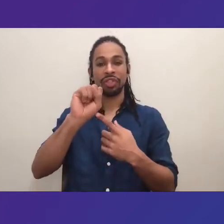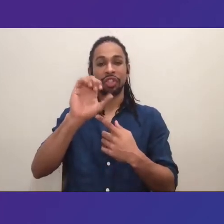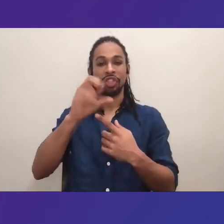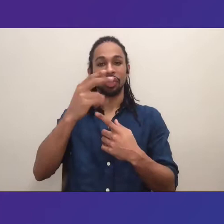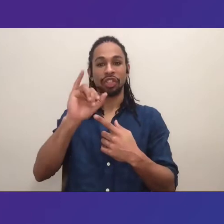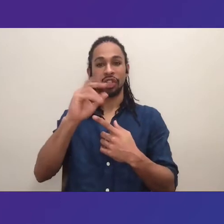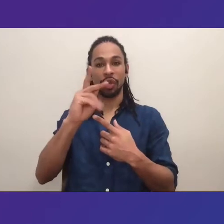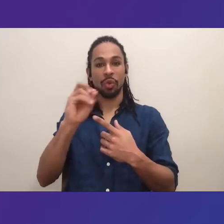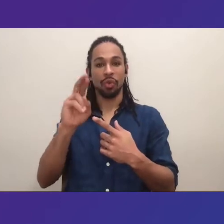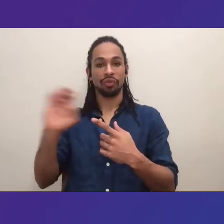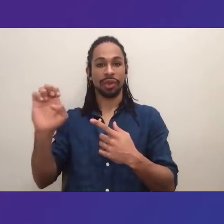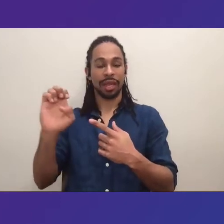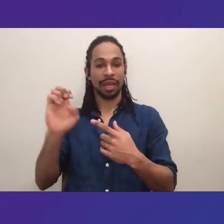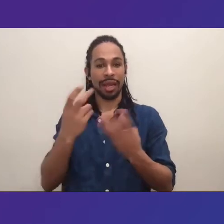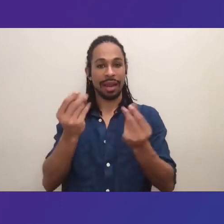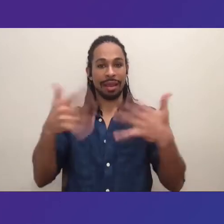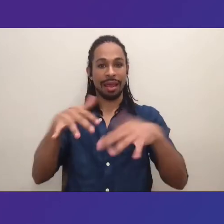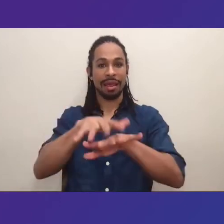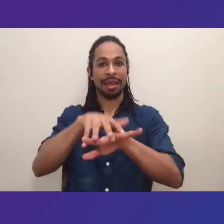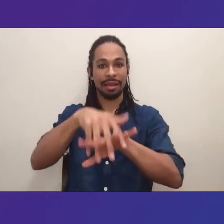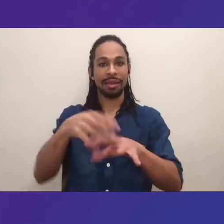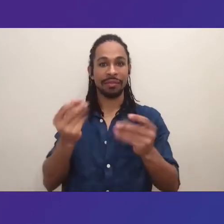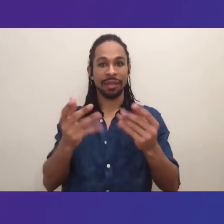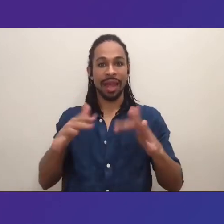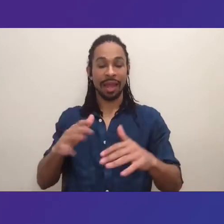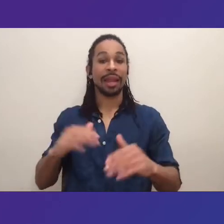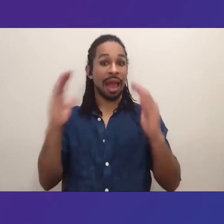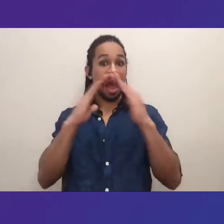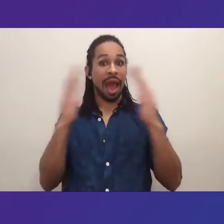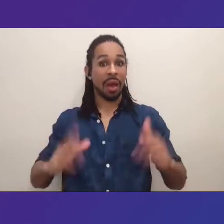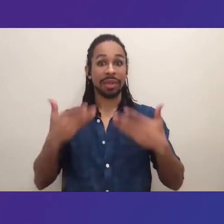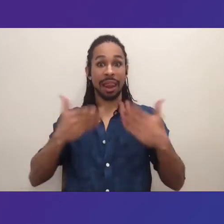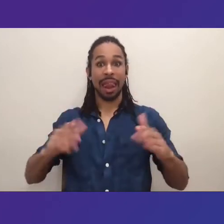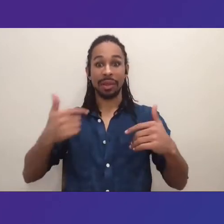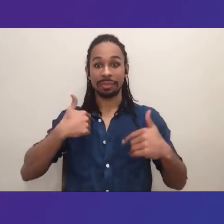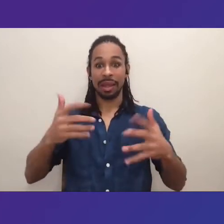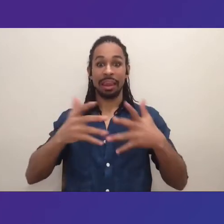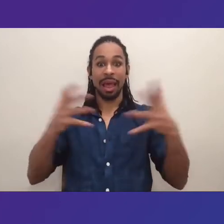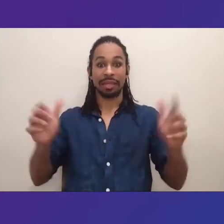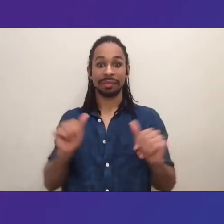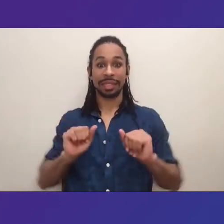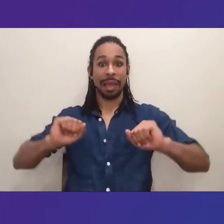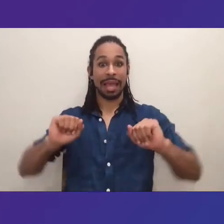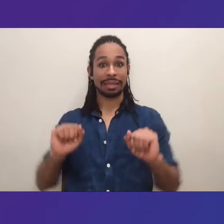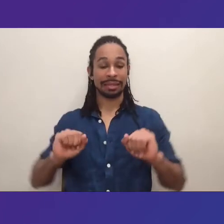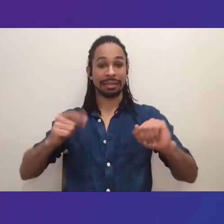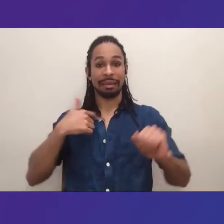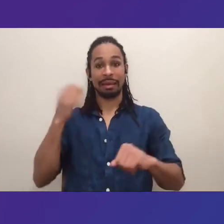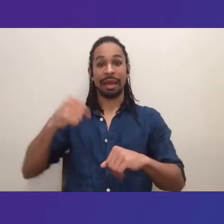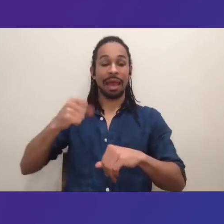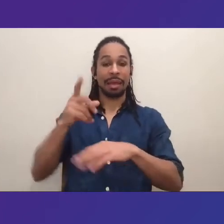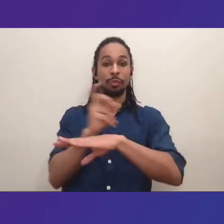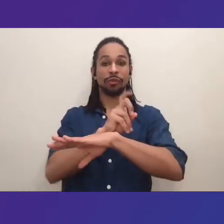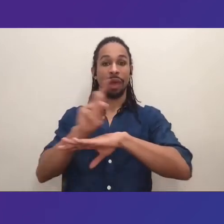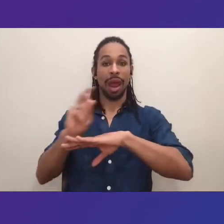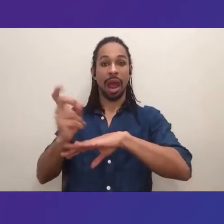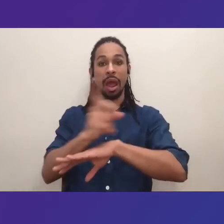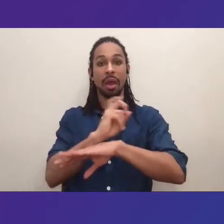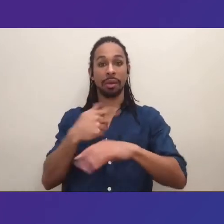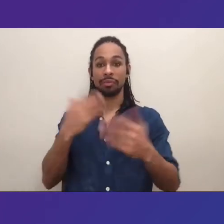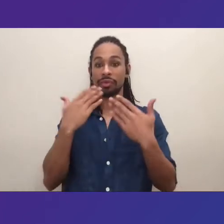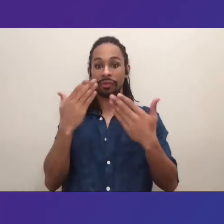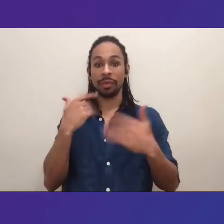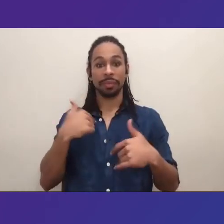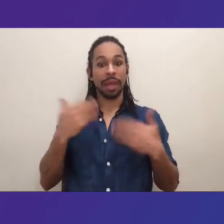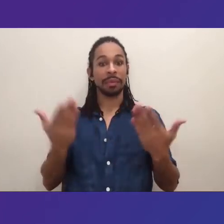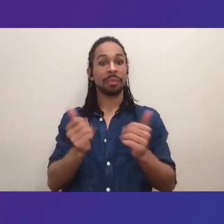in a house that allows me lots of space to move around in, which I'm grateful for. And I'm here with my